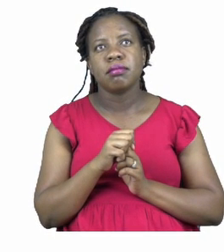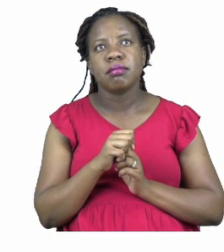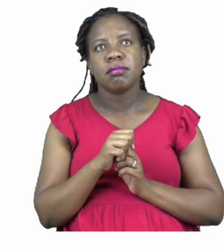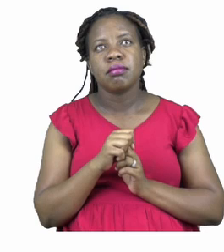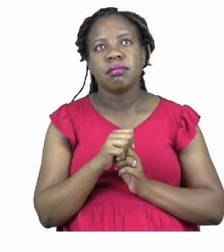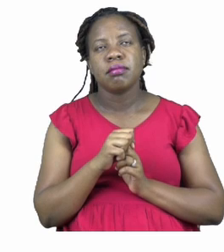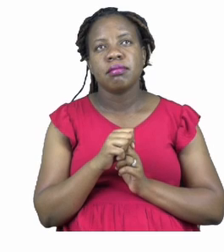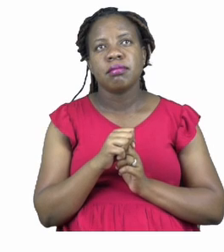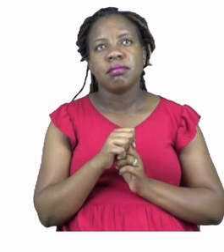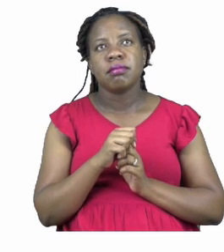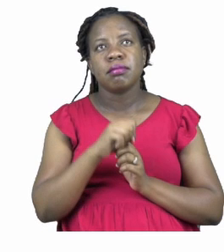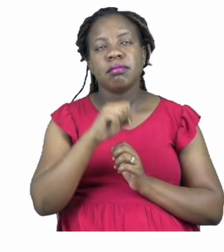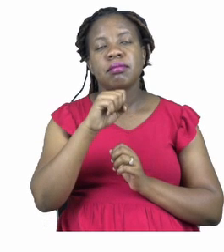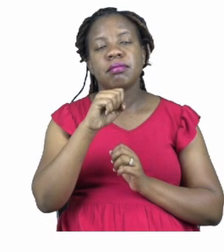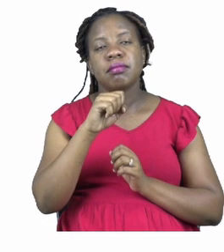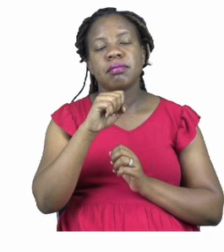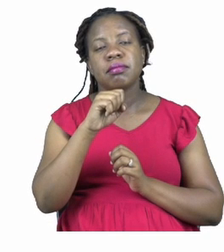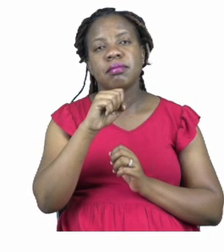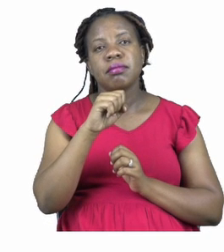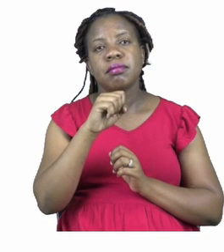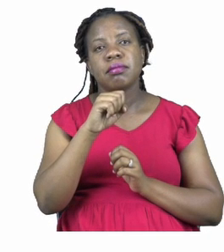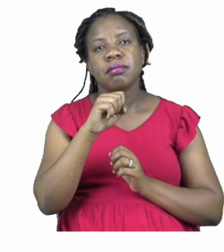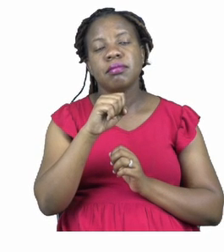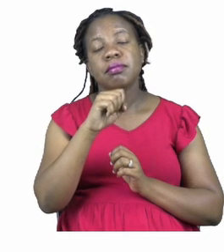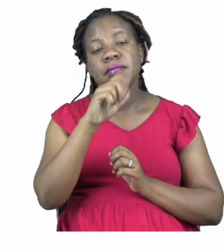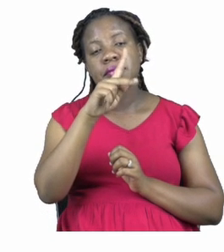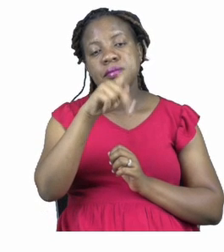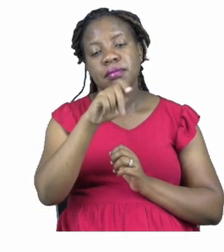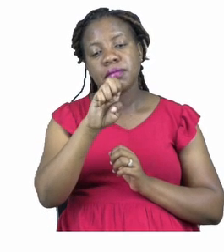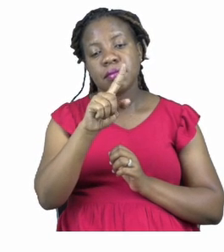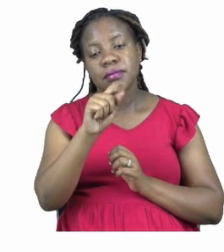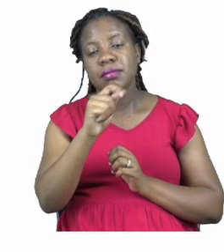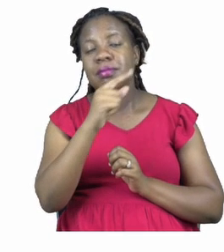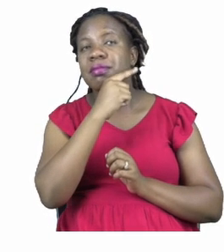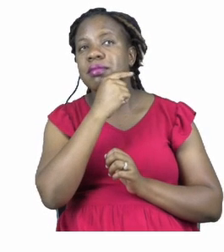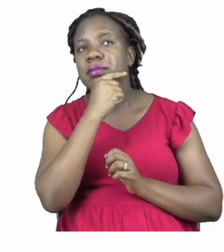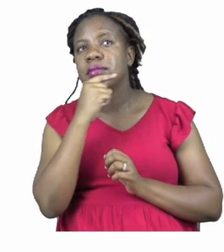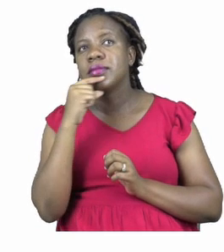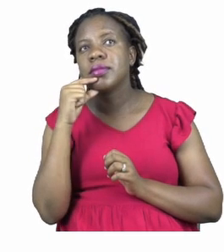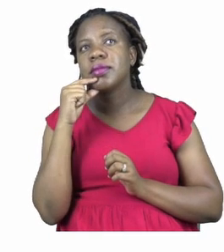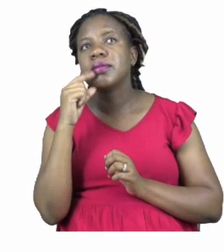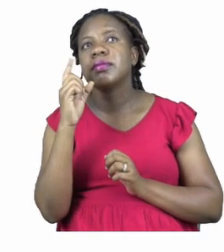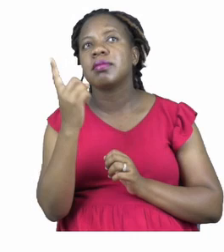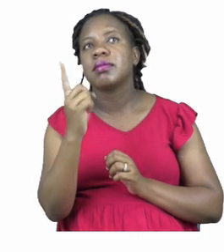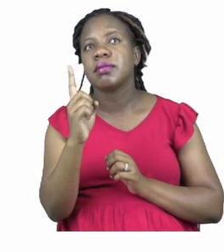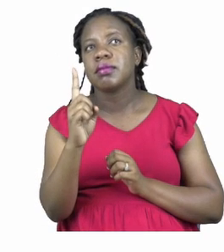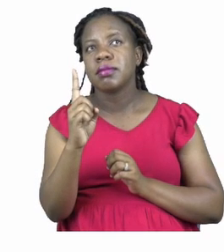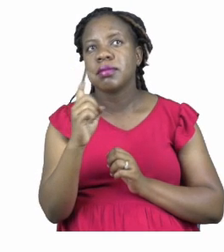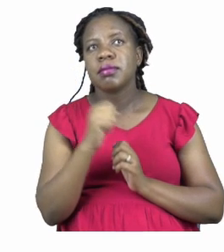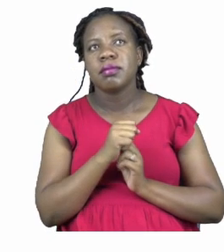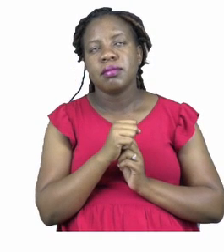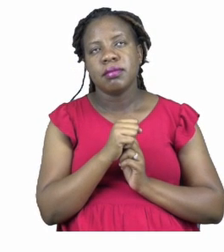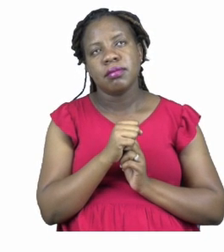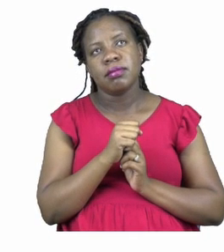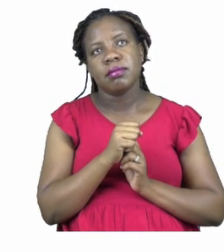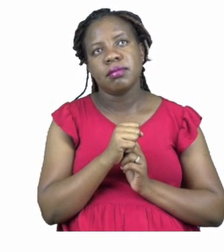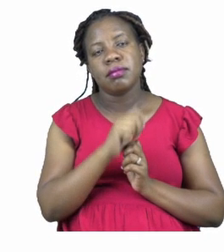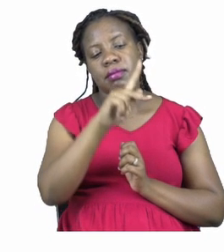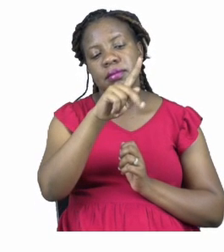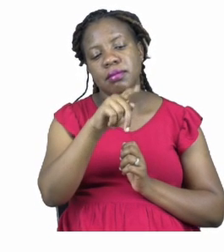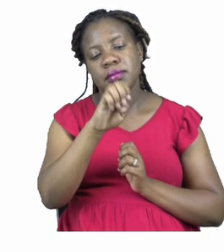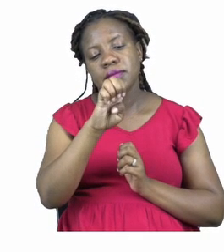What is the name of the pet? Number 2, what is